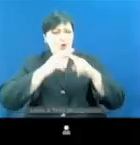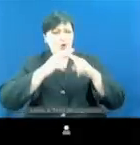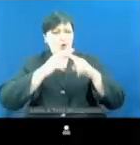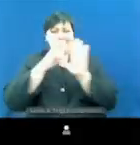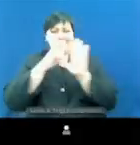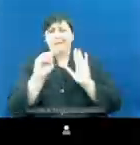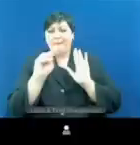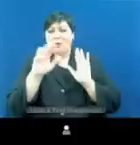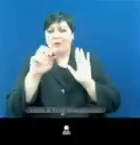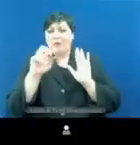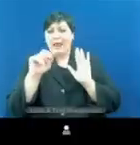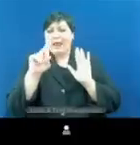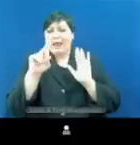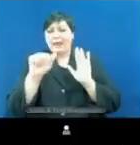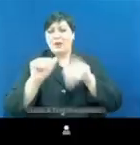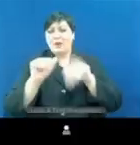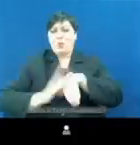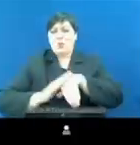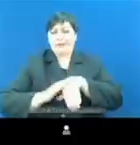website.